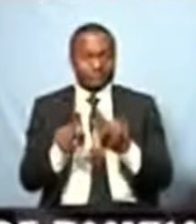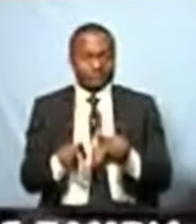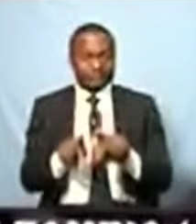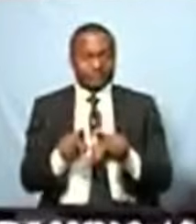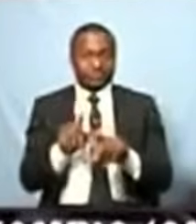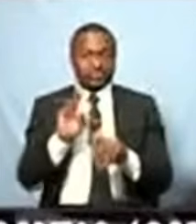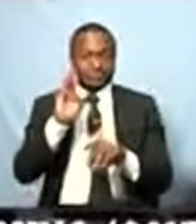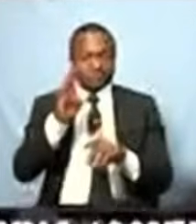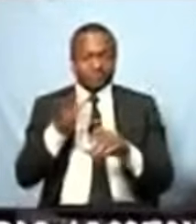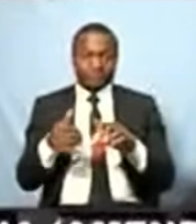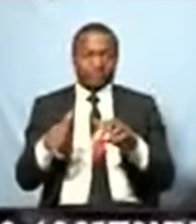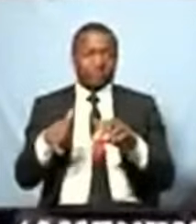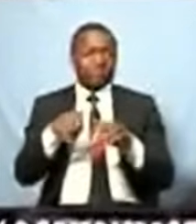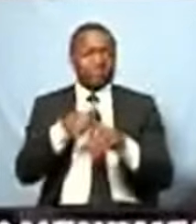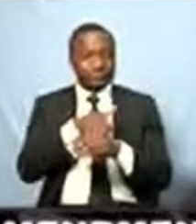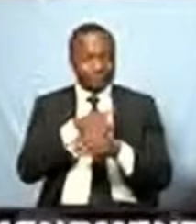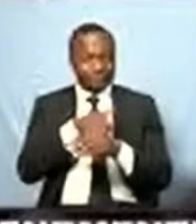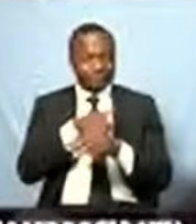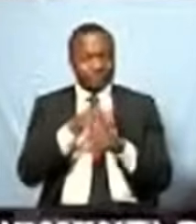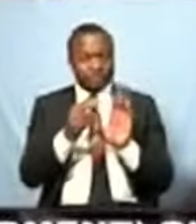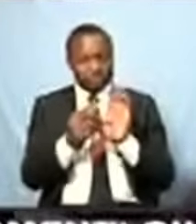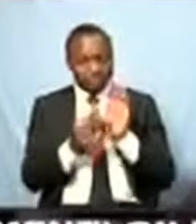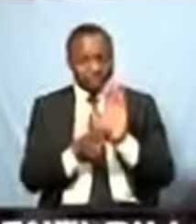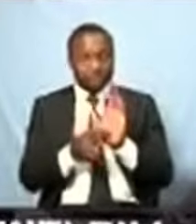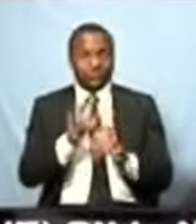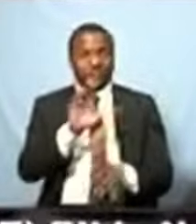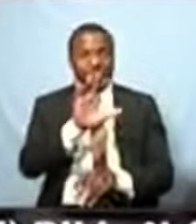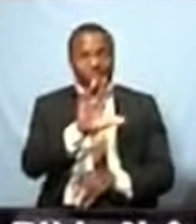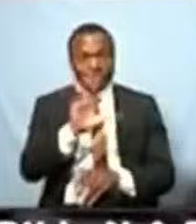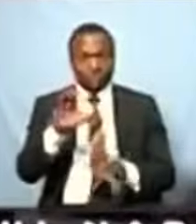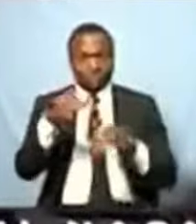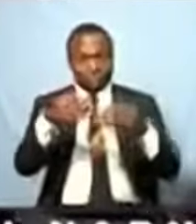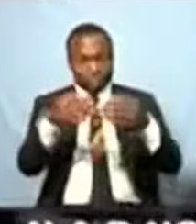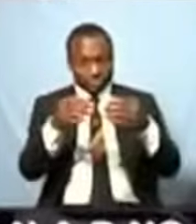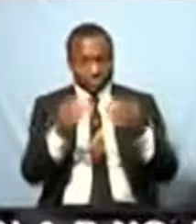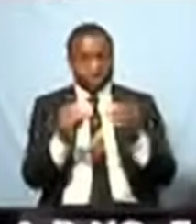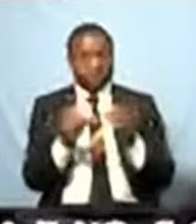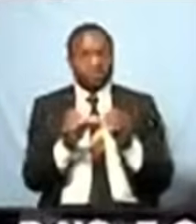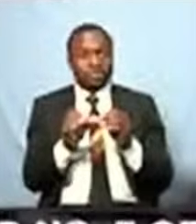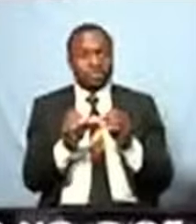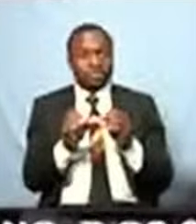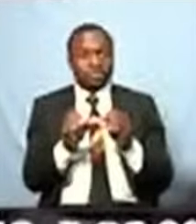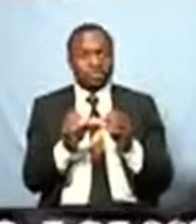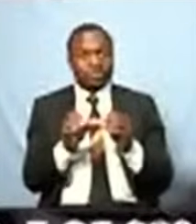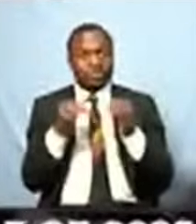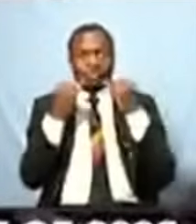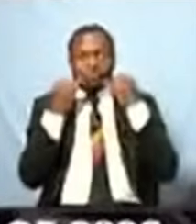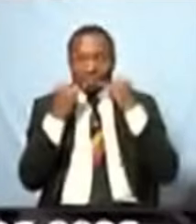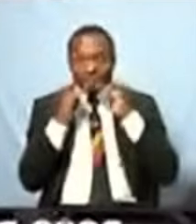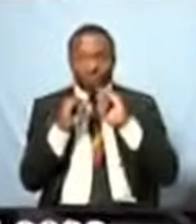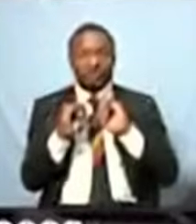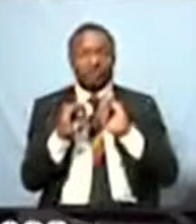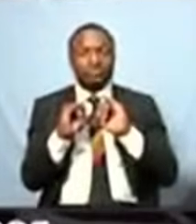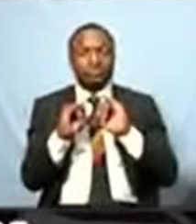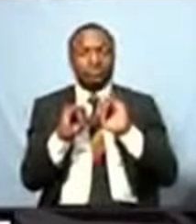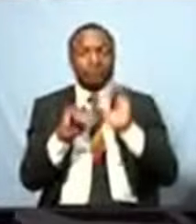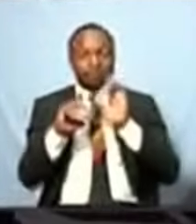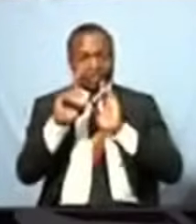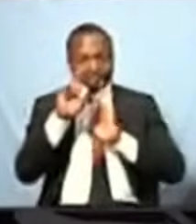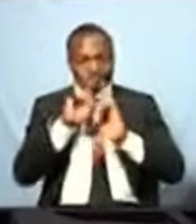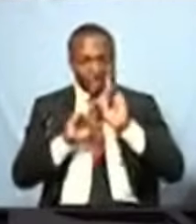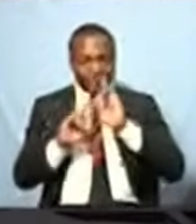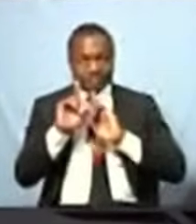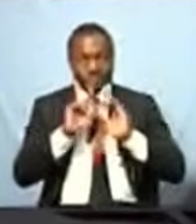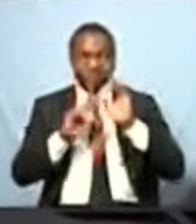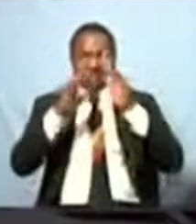will include a schedule showing the 55 constituencies to further inform the debates in the House.